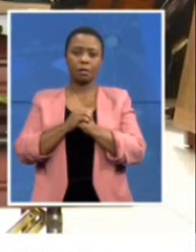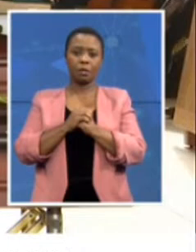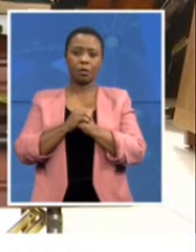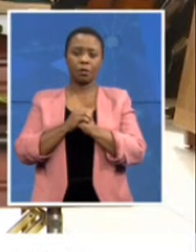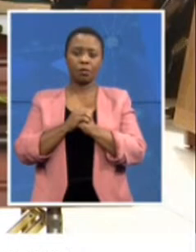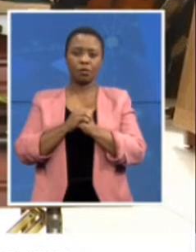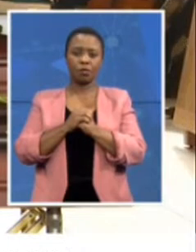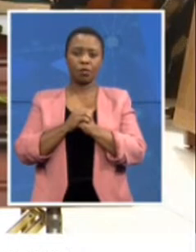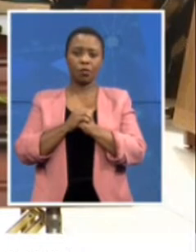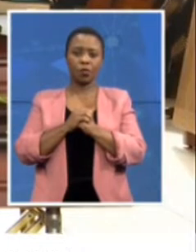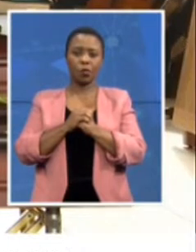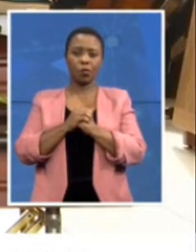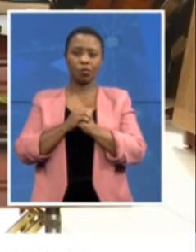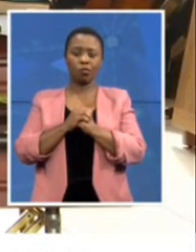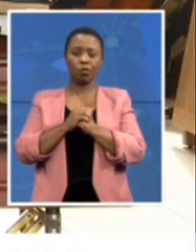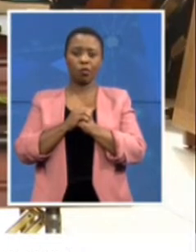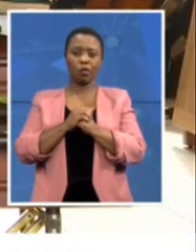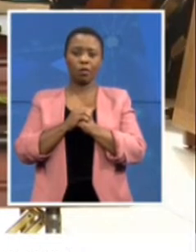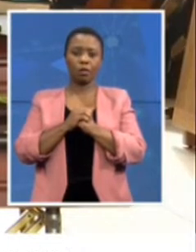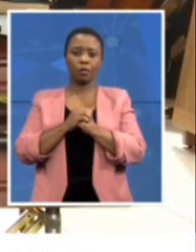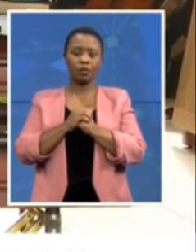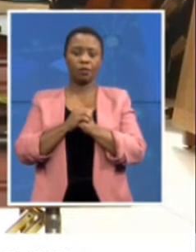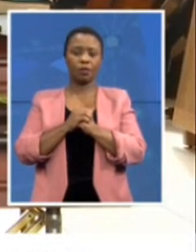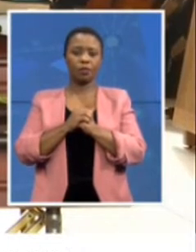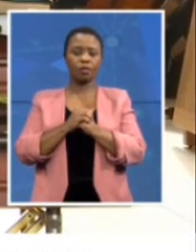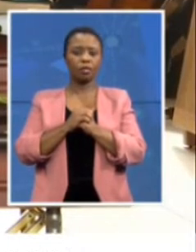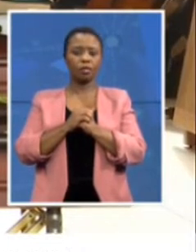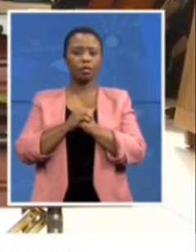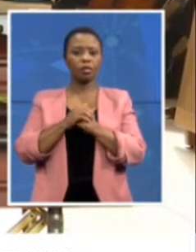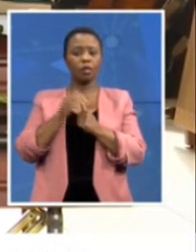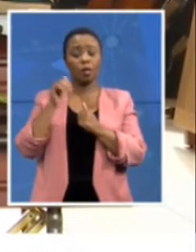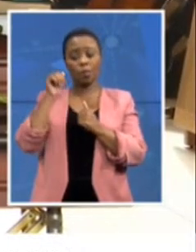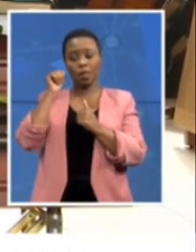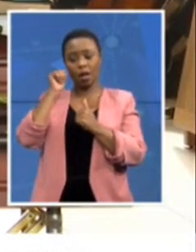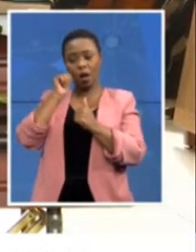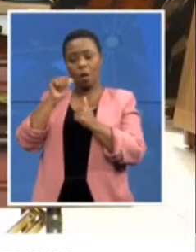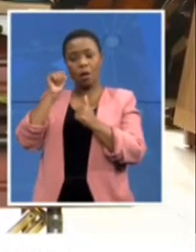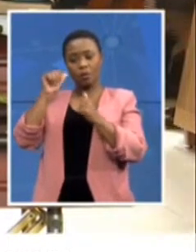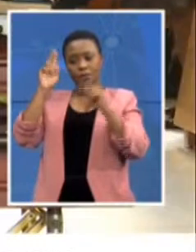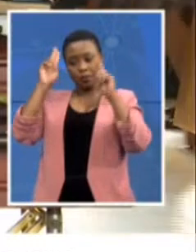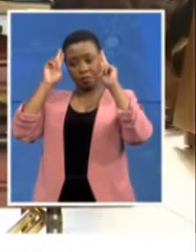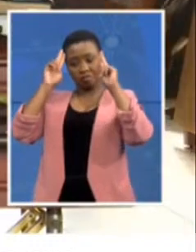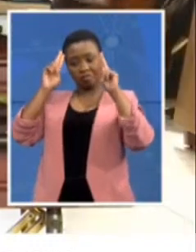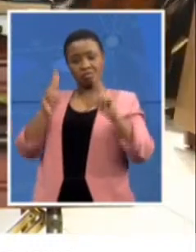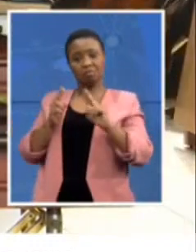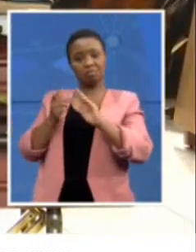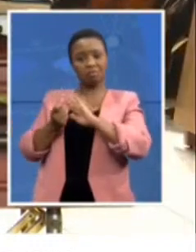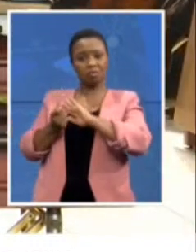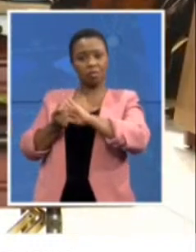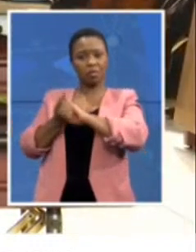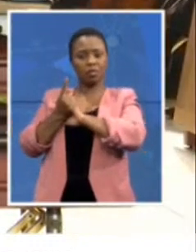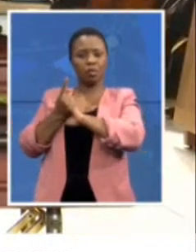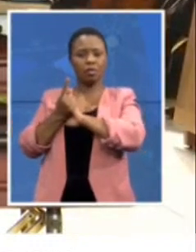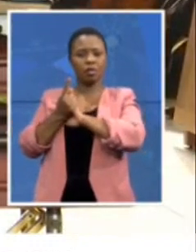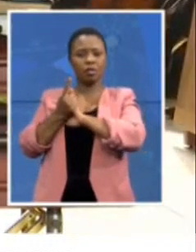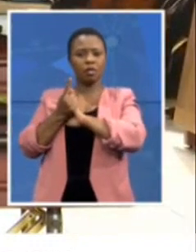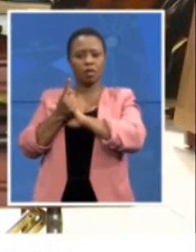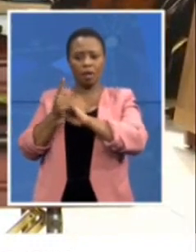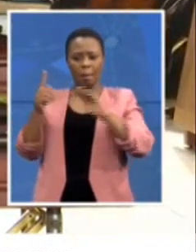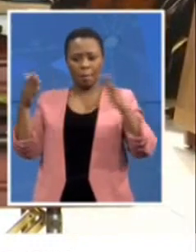When death strikes, bury me beneath the lawn next